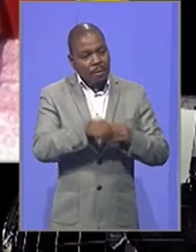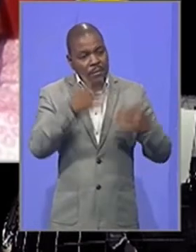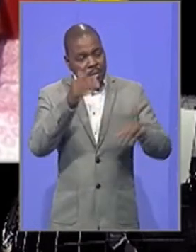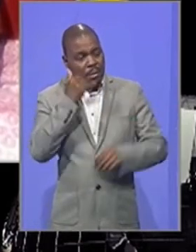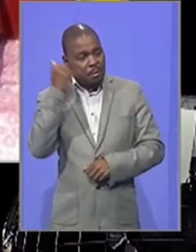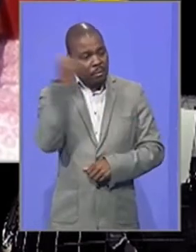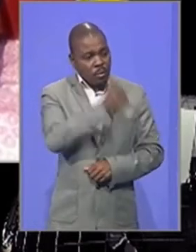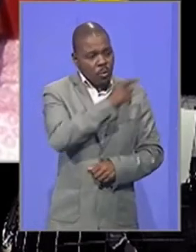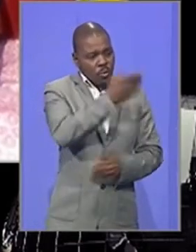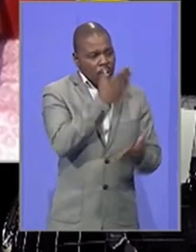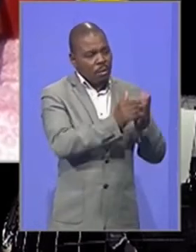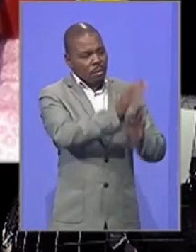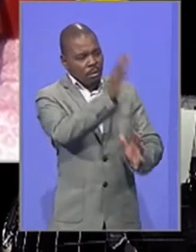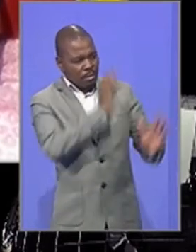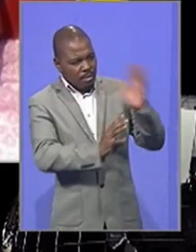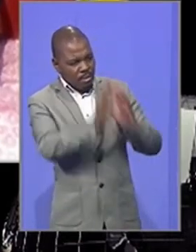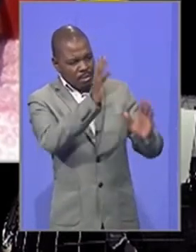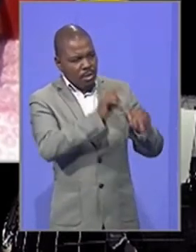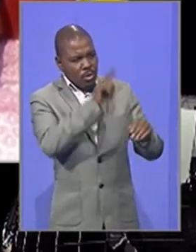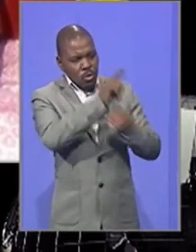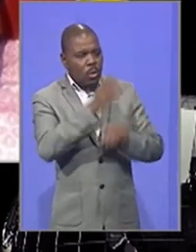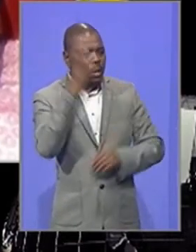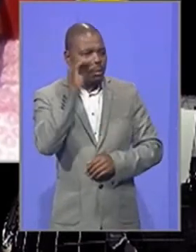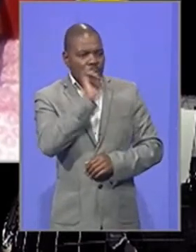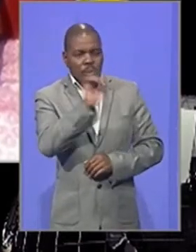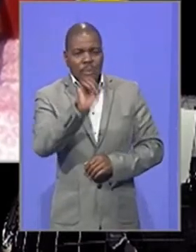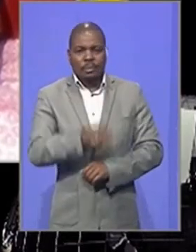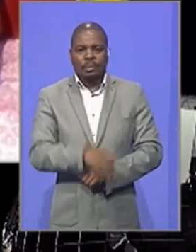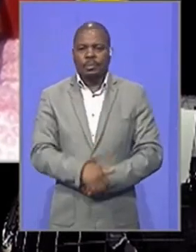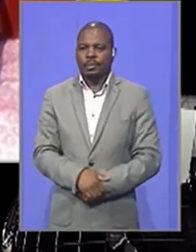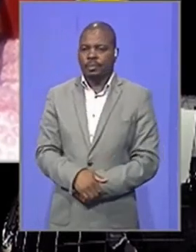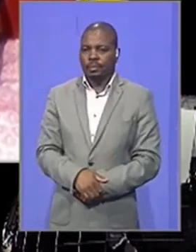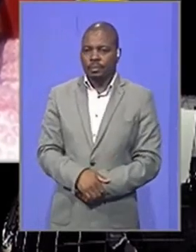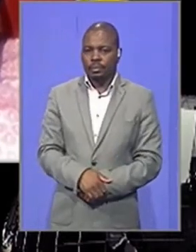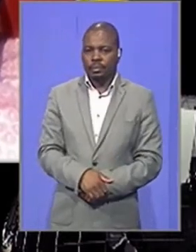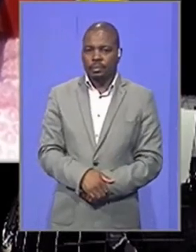re kgopela le re tlhalosetse ka ga seo le itemogetse go sona.